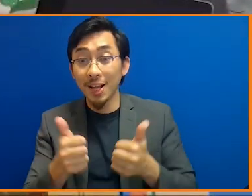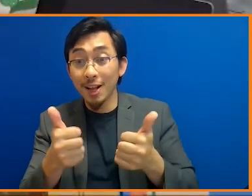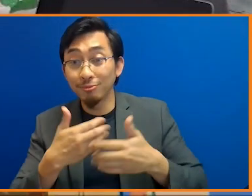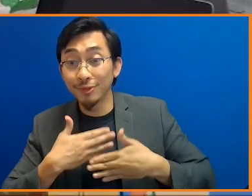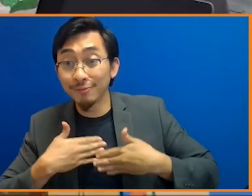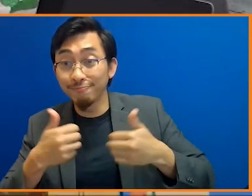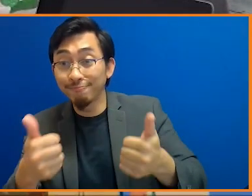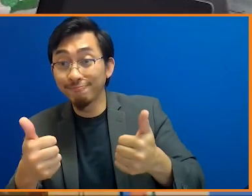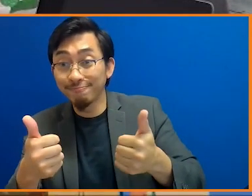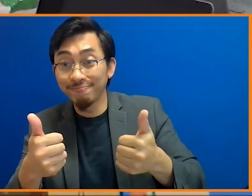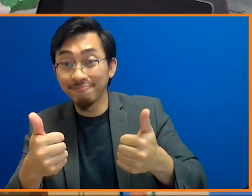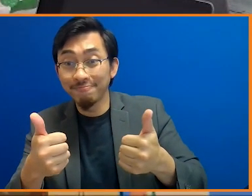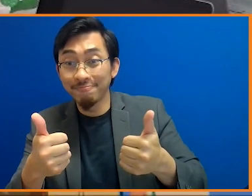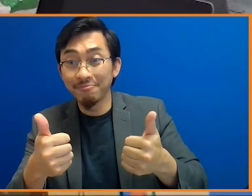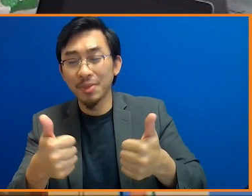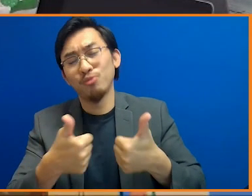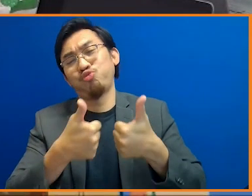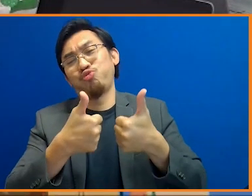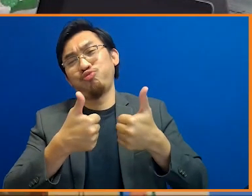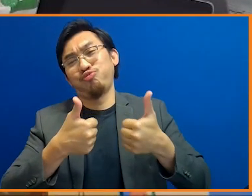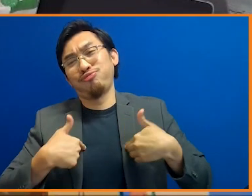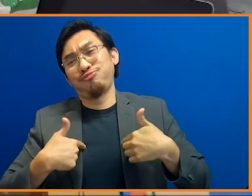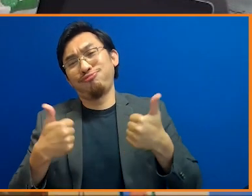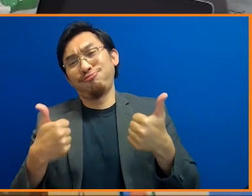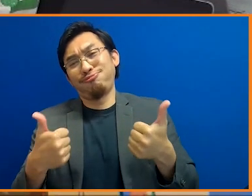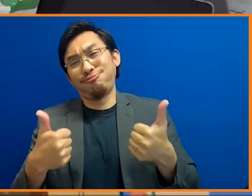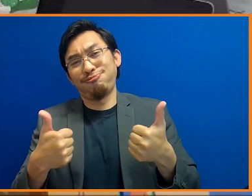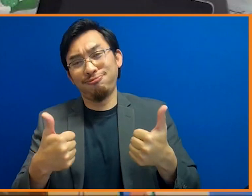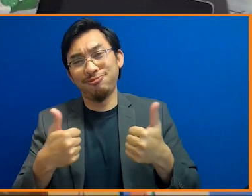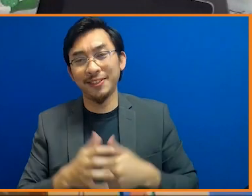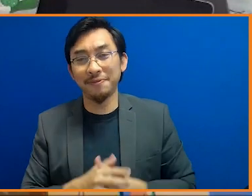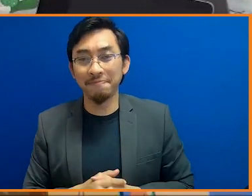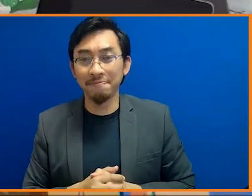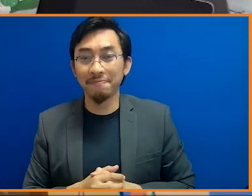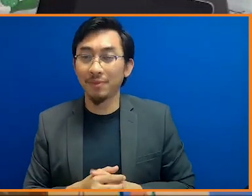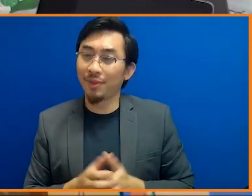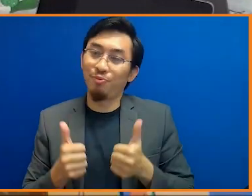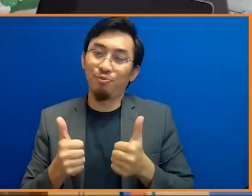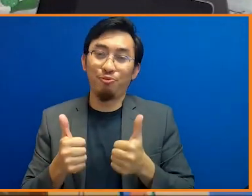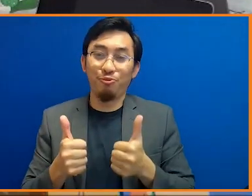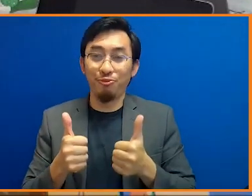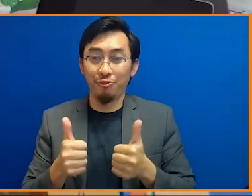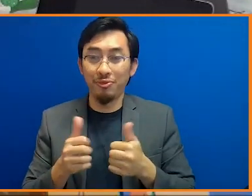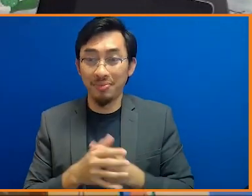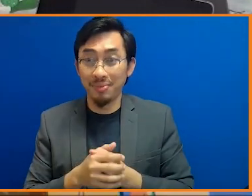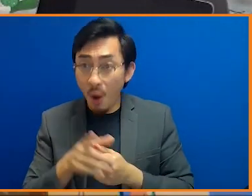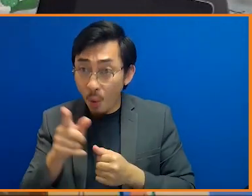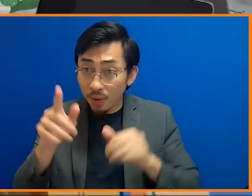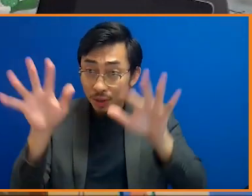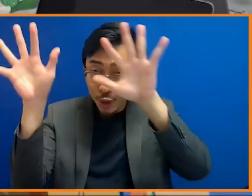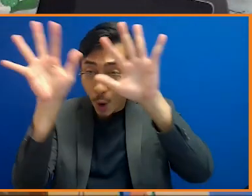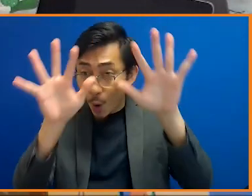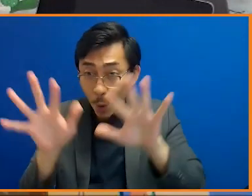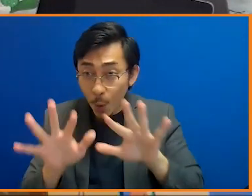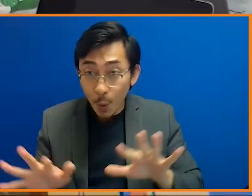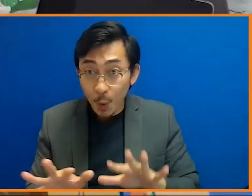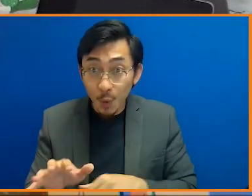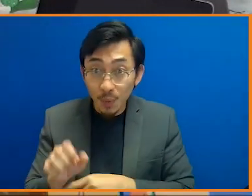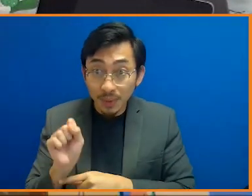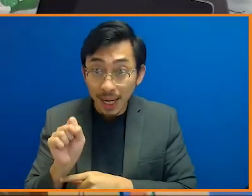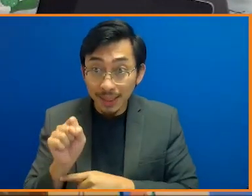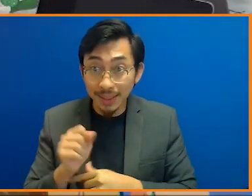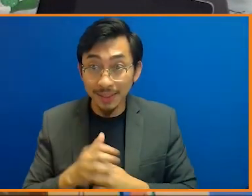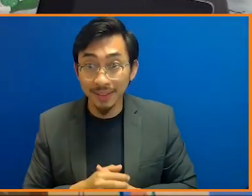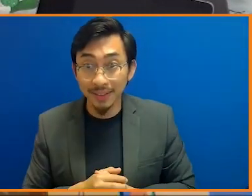how are you, Prof. Anawat? Yes, I'm doing good. You're We have really good. I believe that there are snowy